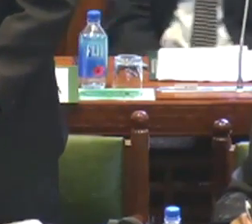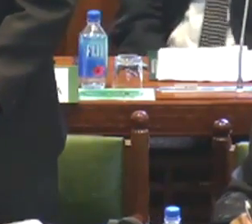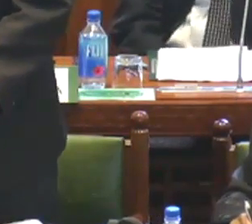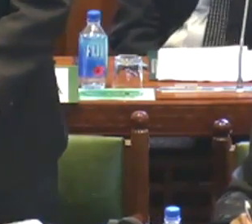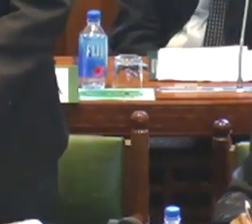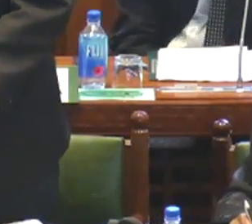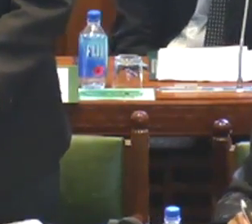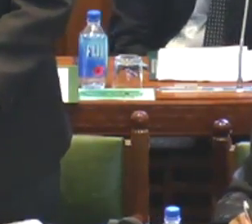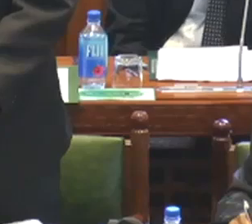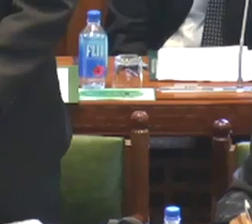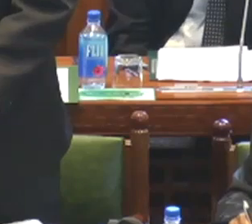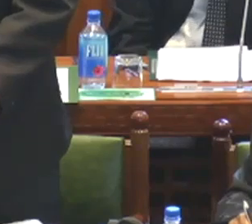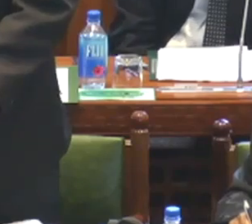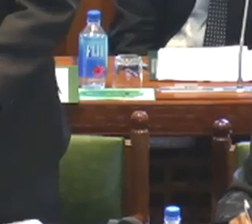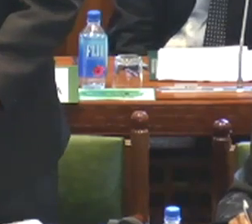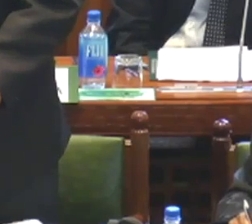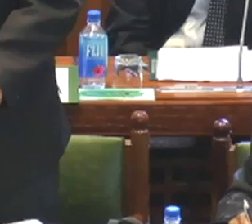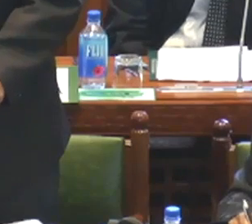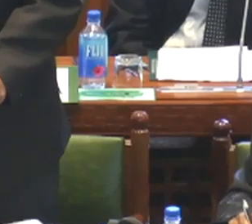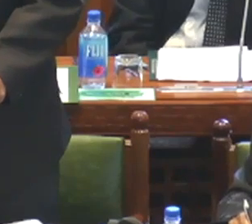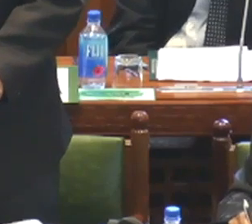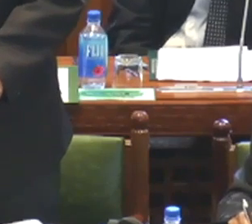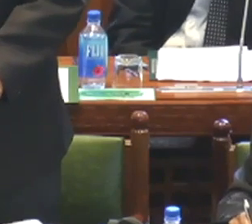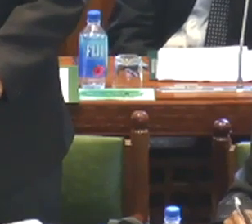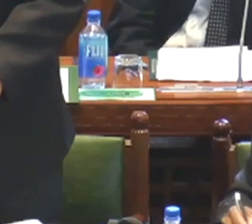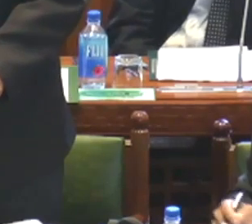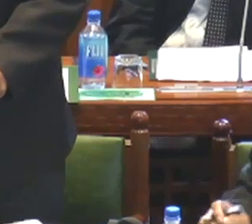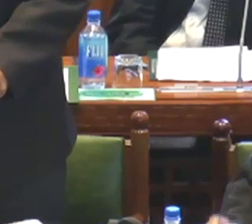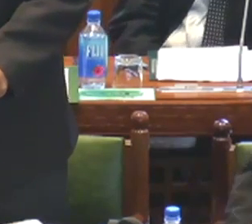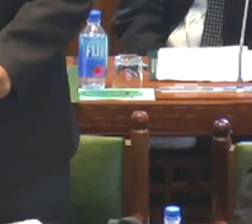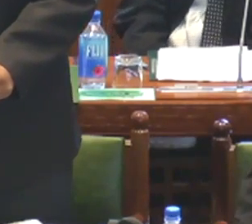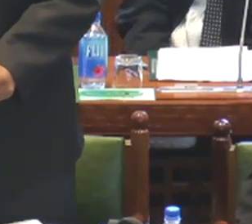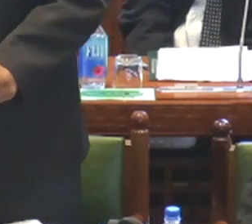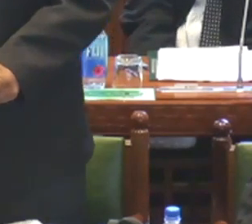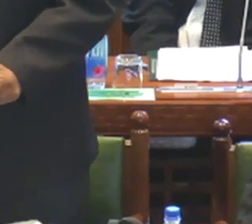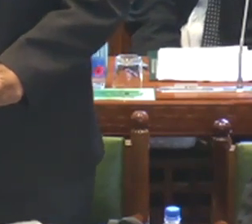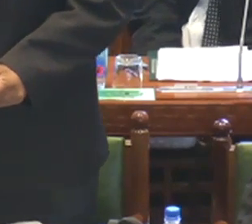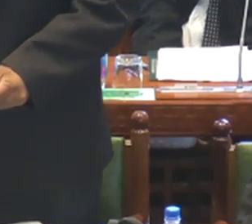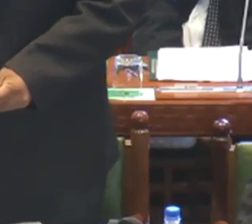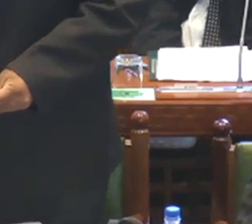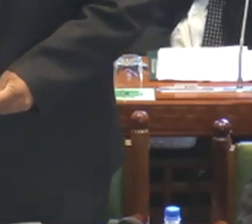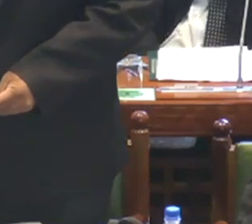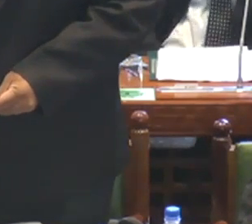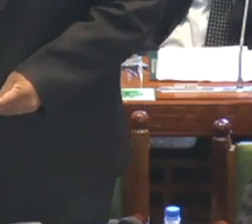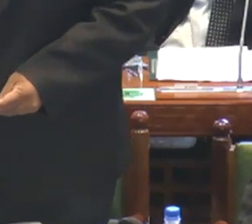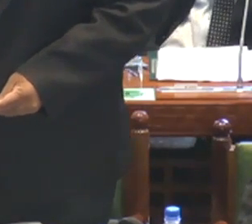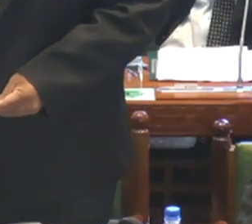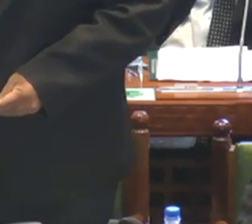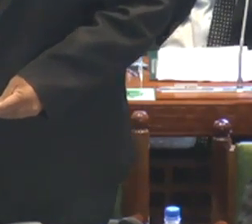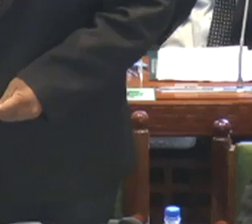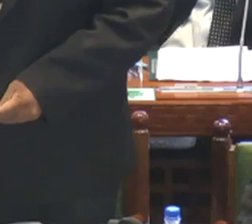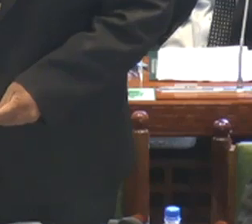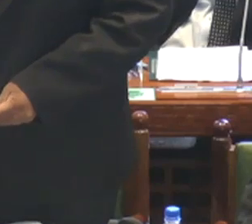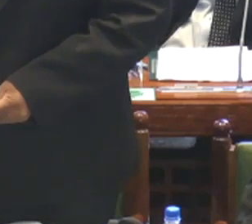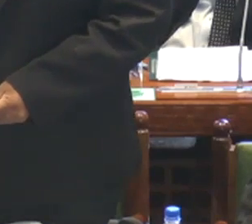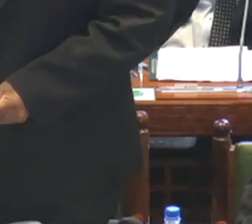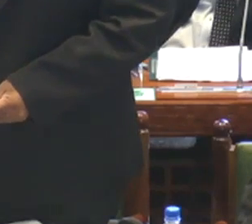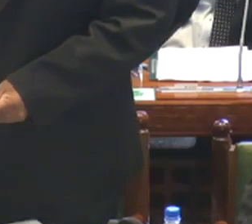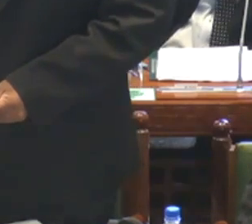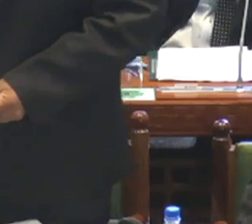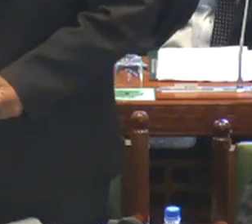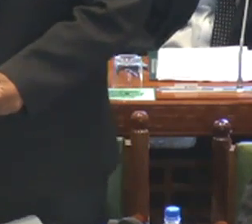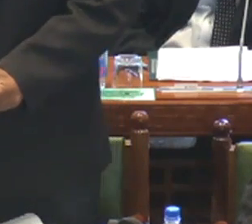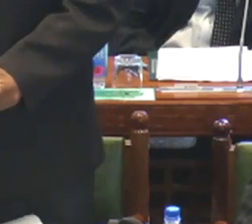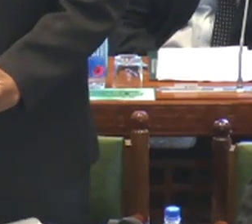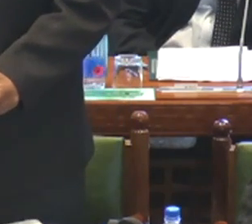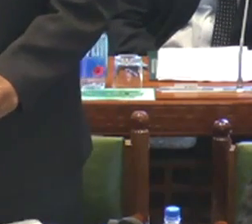Minister for Economy, Public Enterprises, Civil Service and Communications. Could the Minister advise this House when is he going to